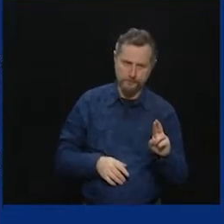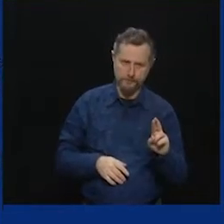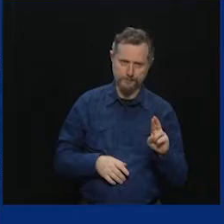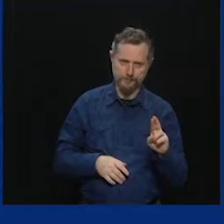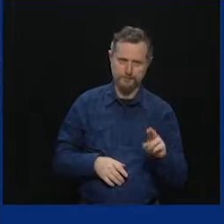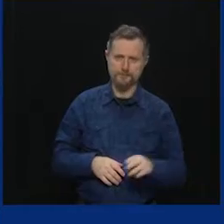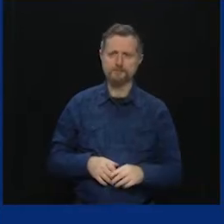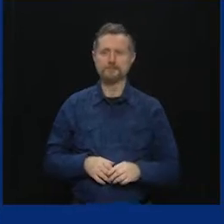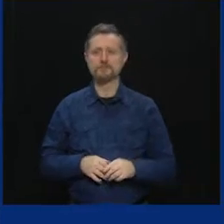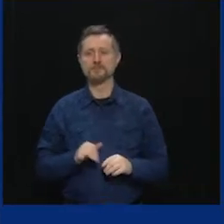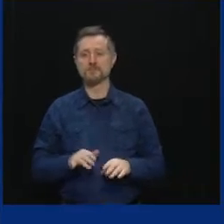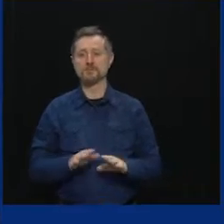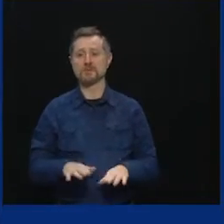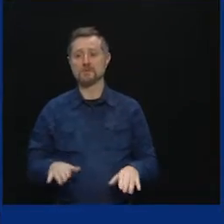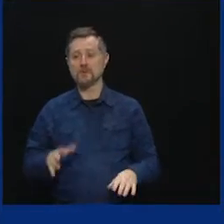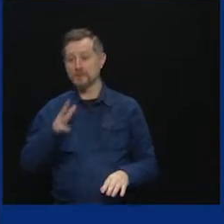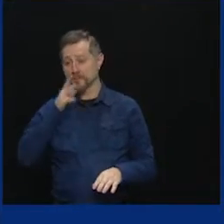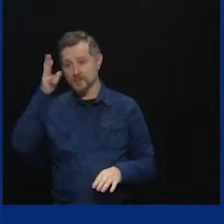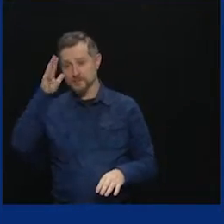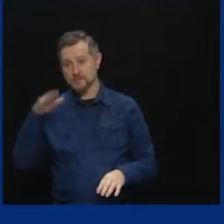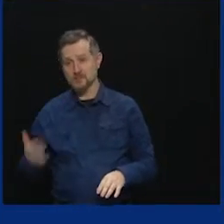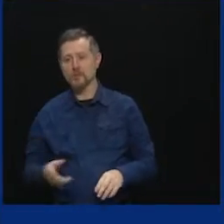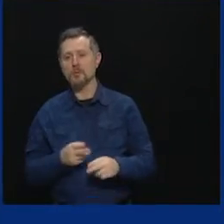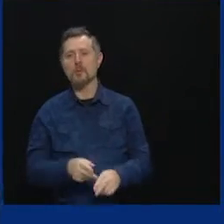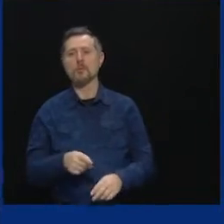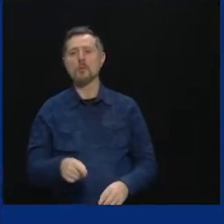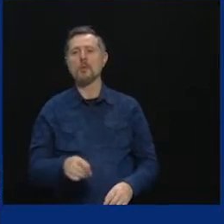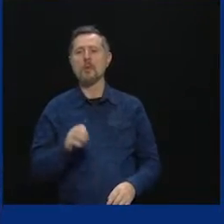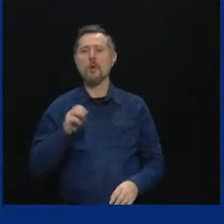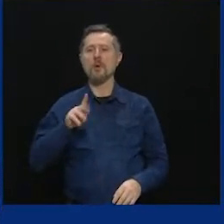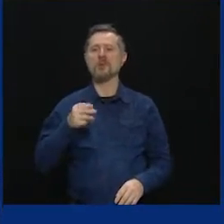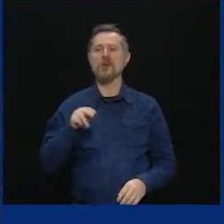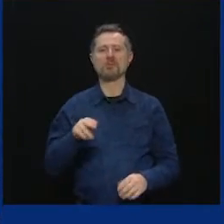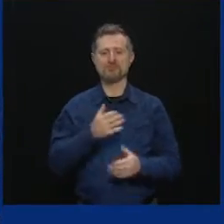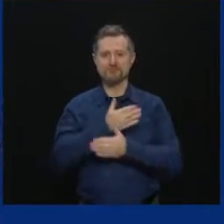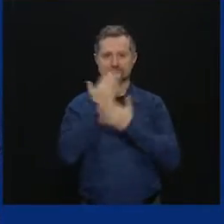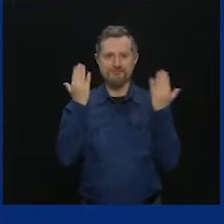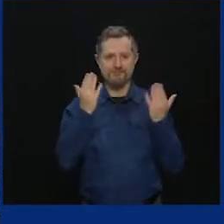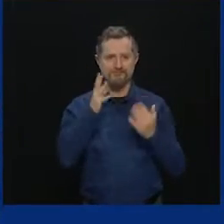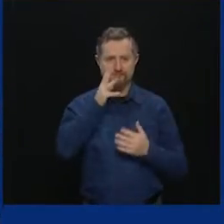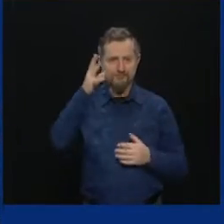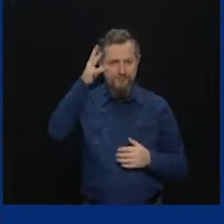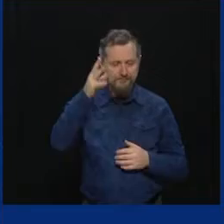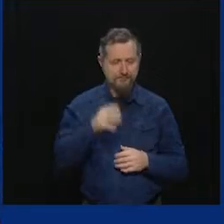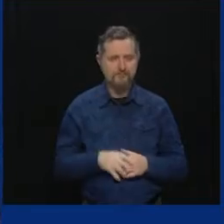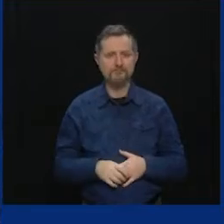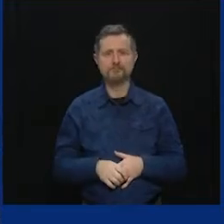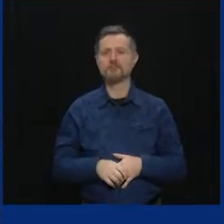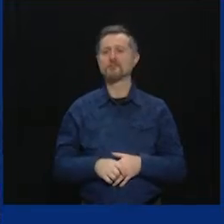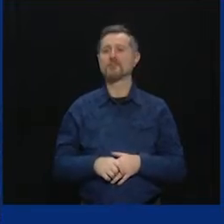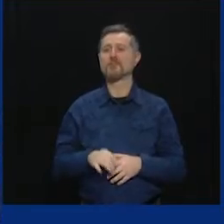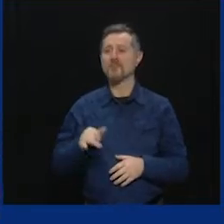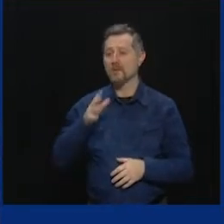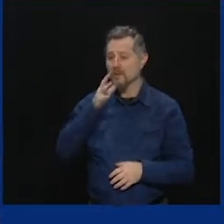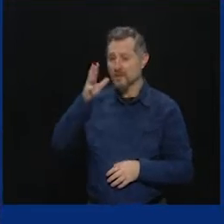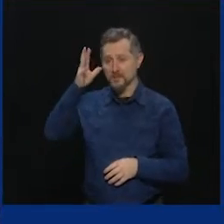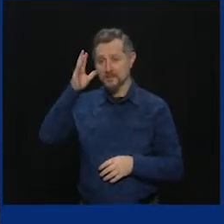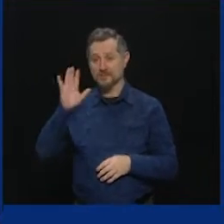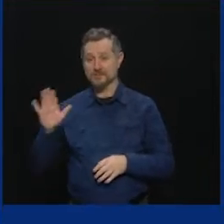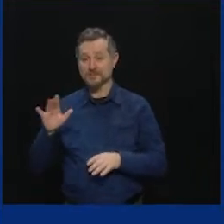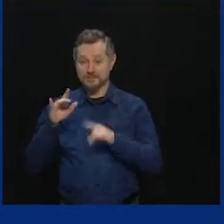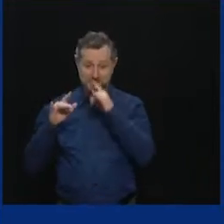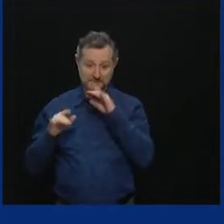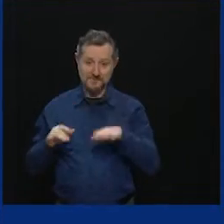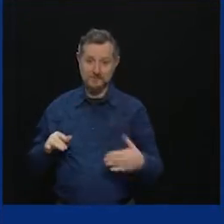loses parents as orphans. But there's no name, no definition for a parent who loses a child,